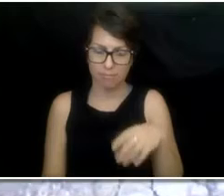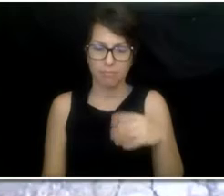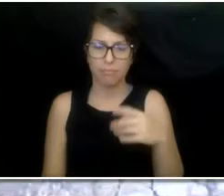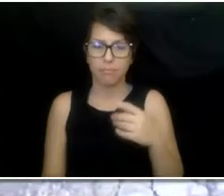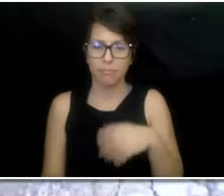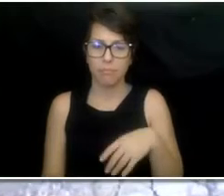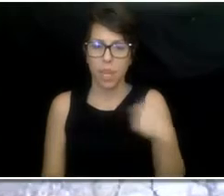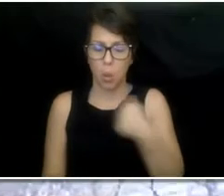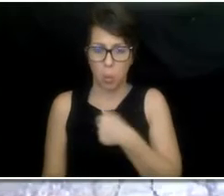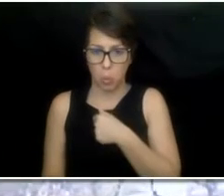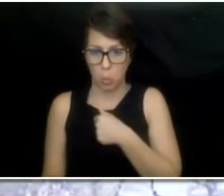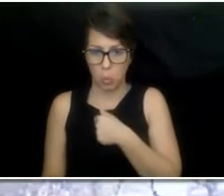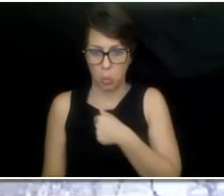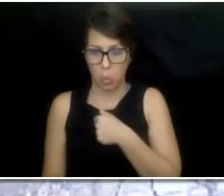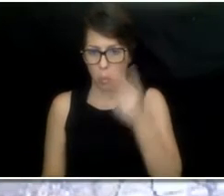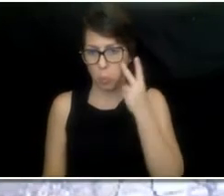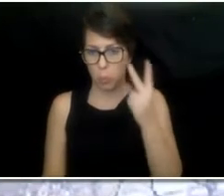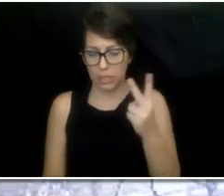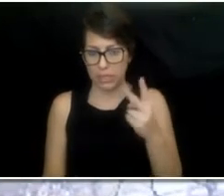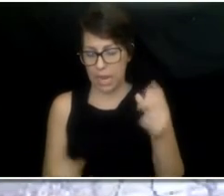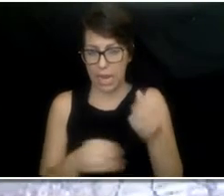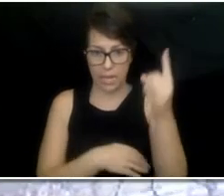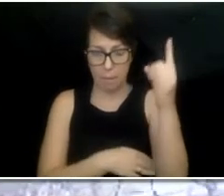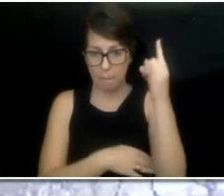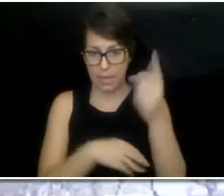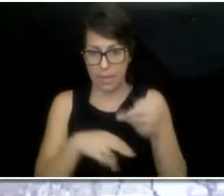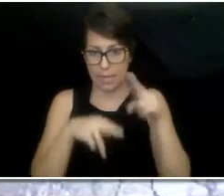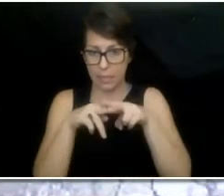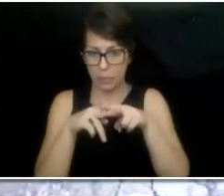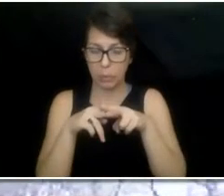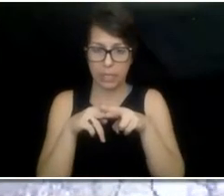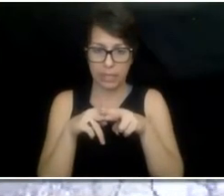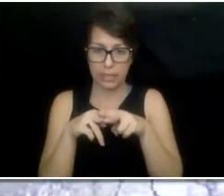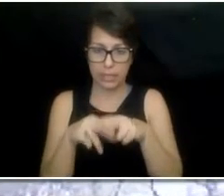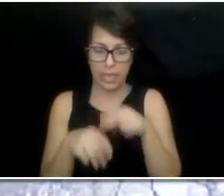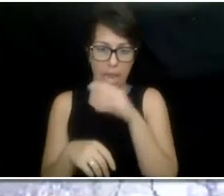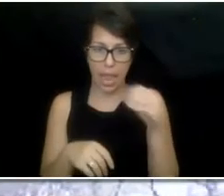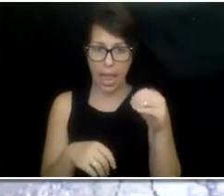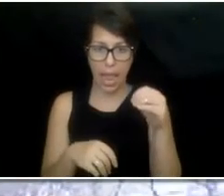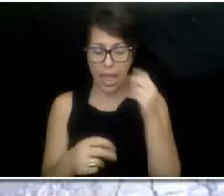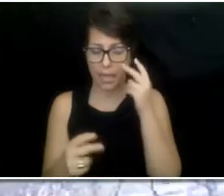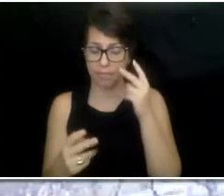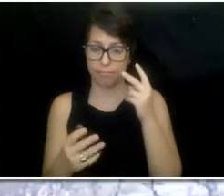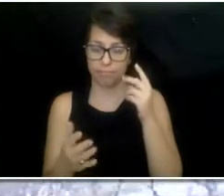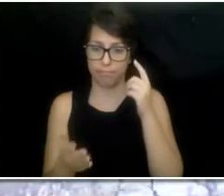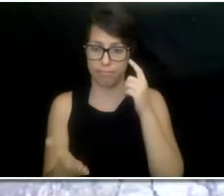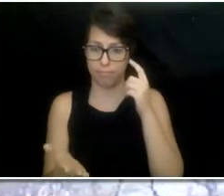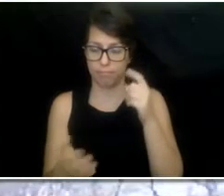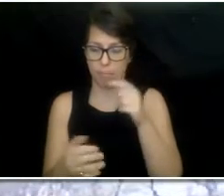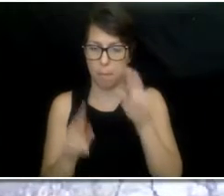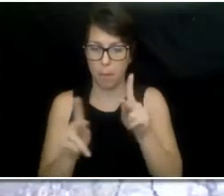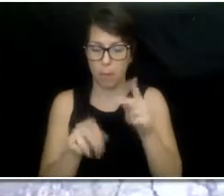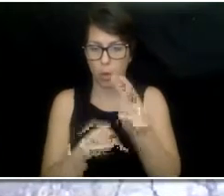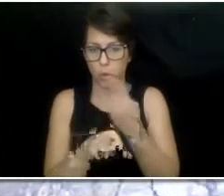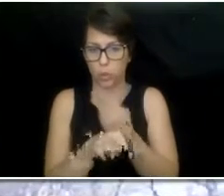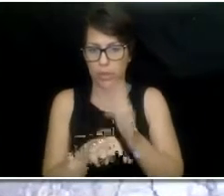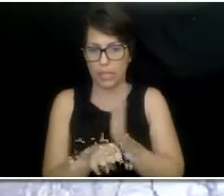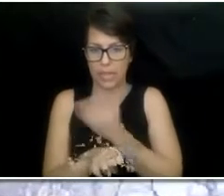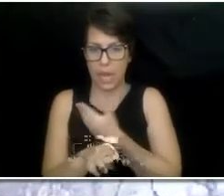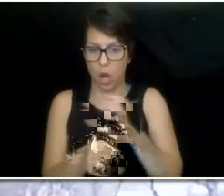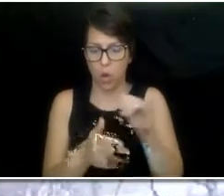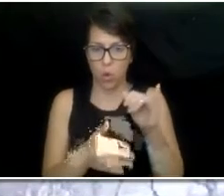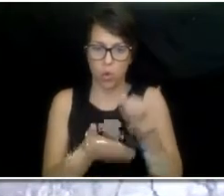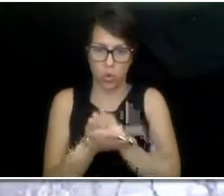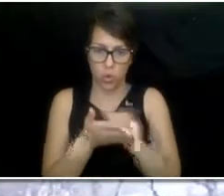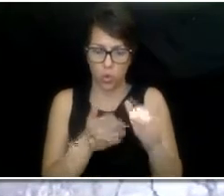NYC hope were received within 60 Minutes of each of the four alerts that have gone out so far these texts